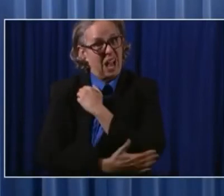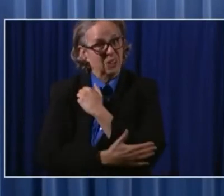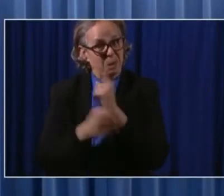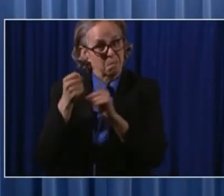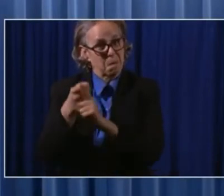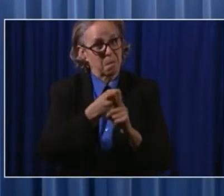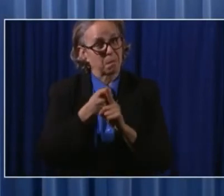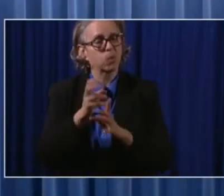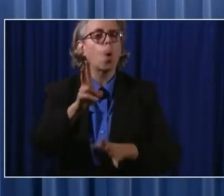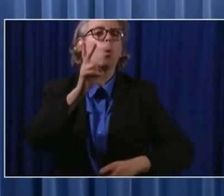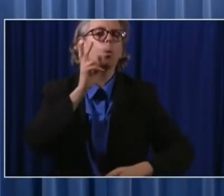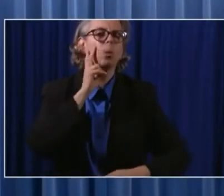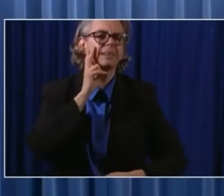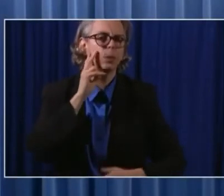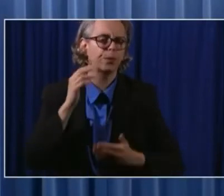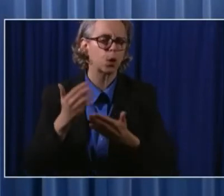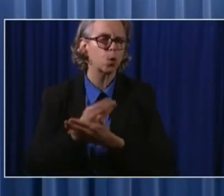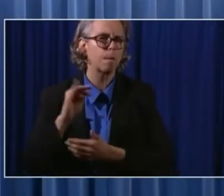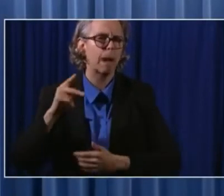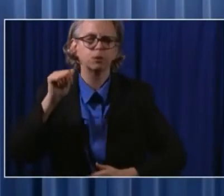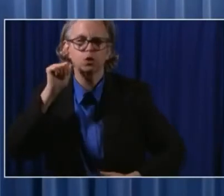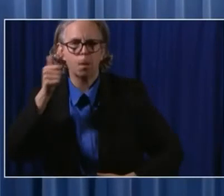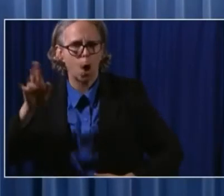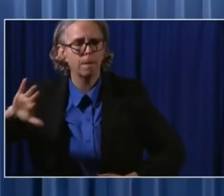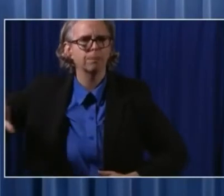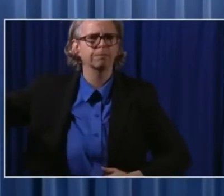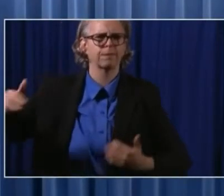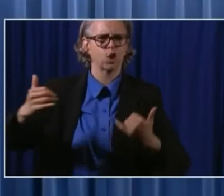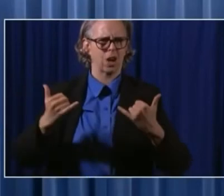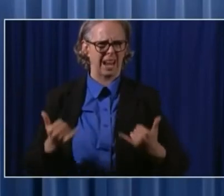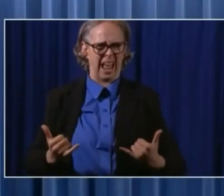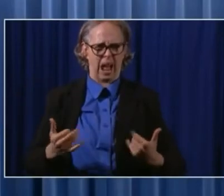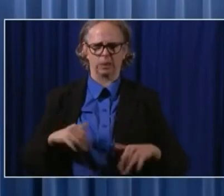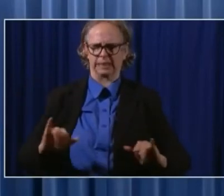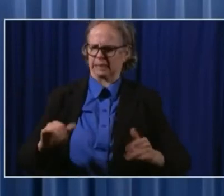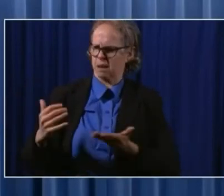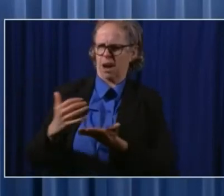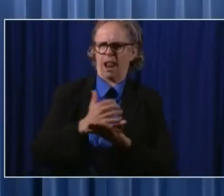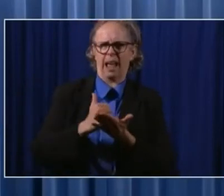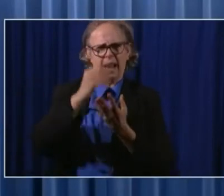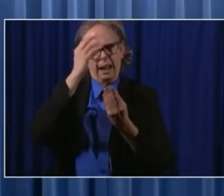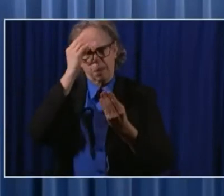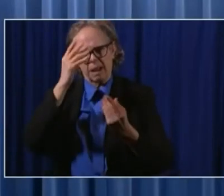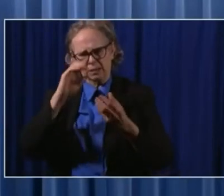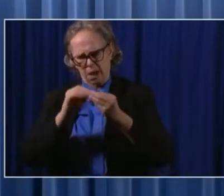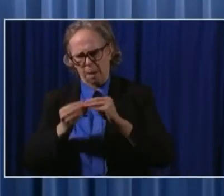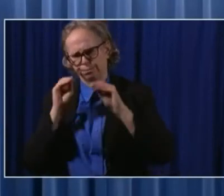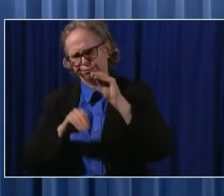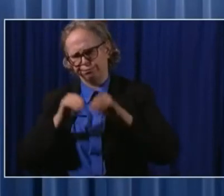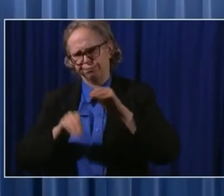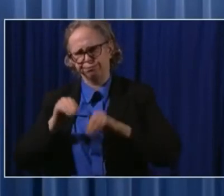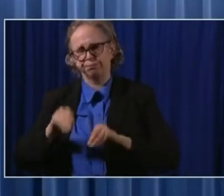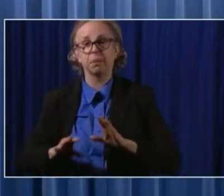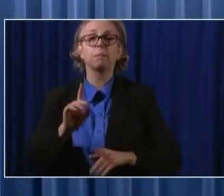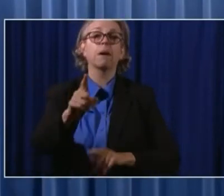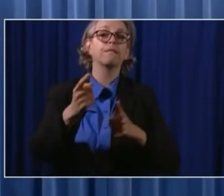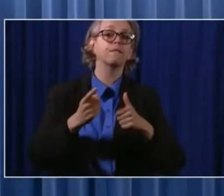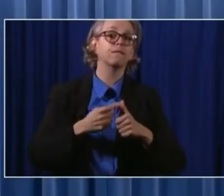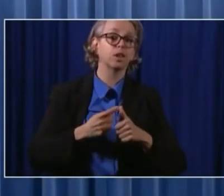go red, it looks like, and we'll get that final data worked out tonight. But let's talk about